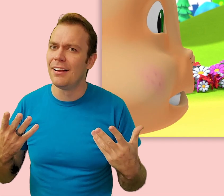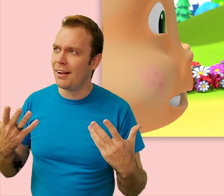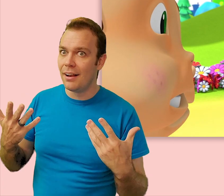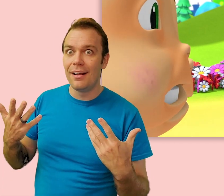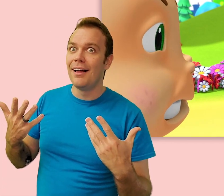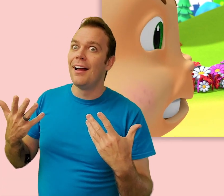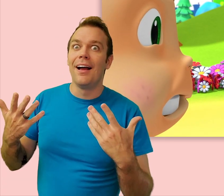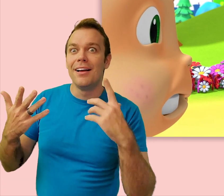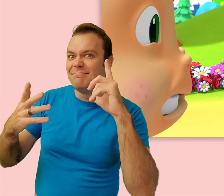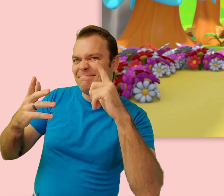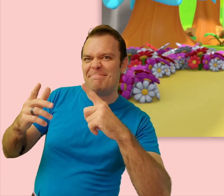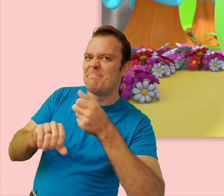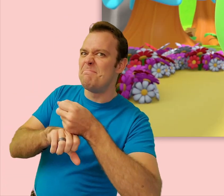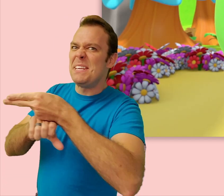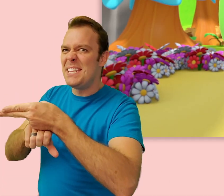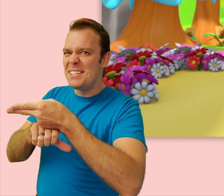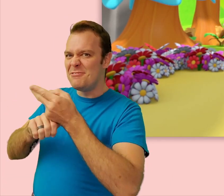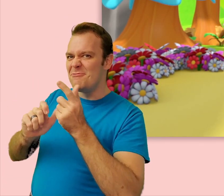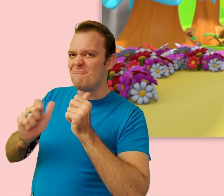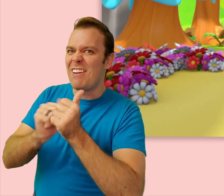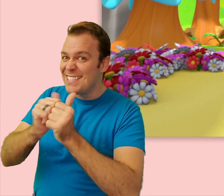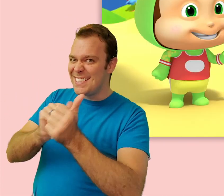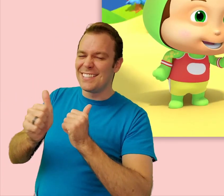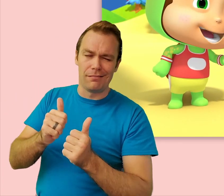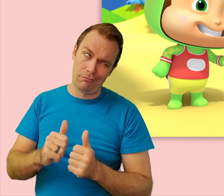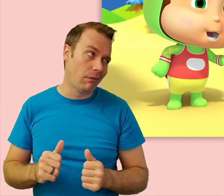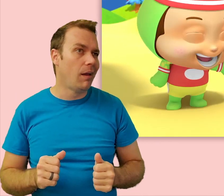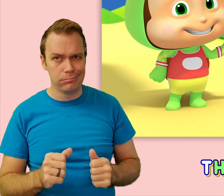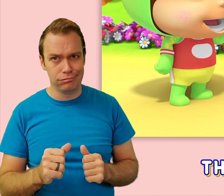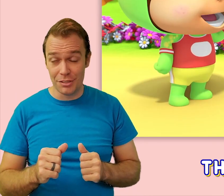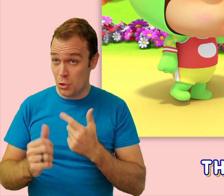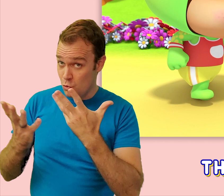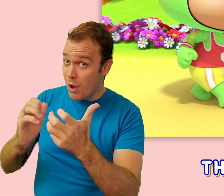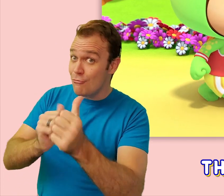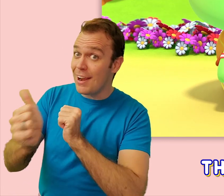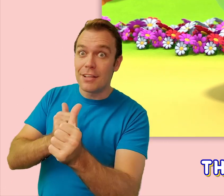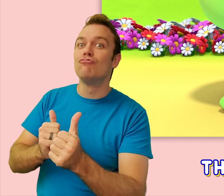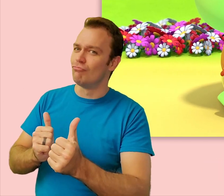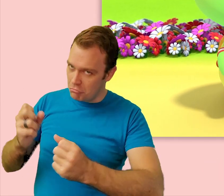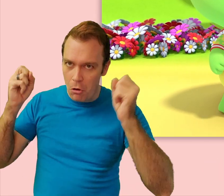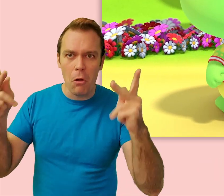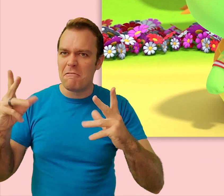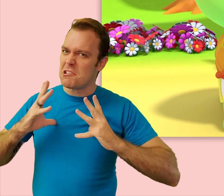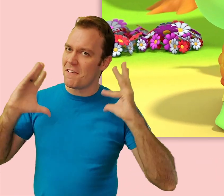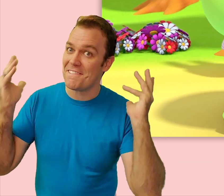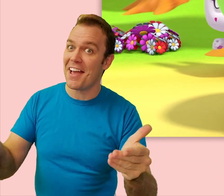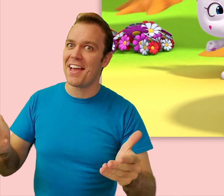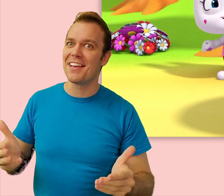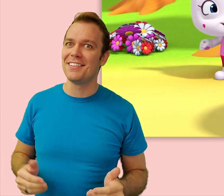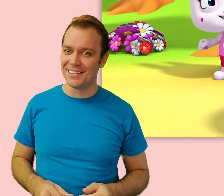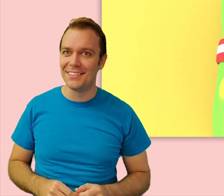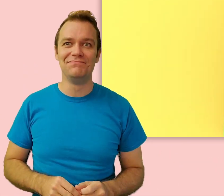I bet I could beat you in a race. Sure you can. A race you want, then a race you'll get. You're